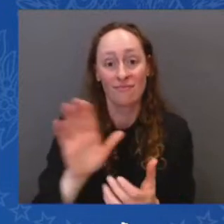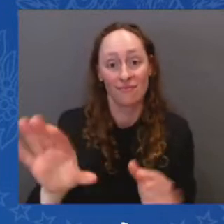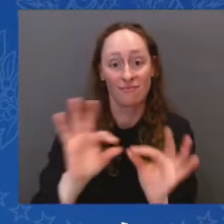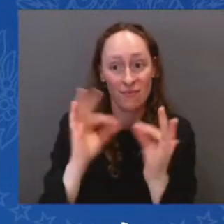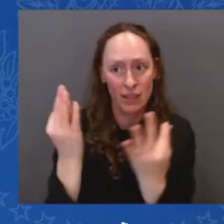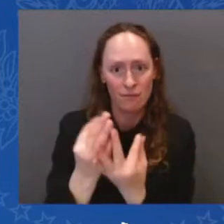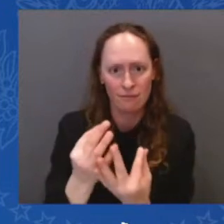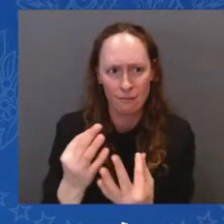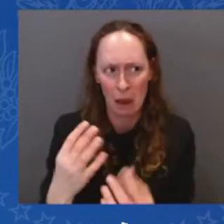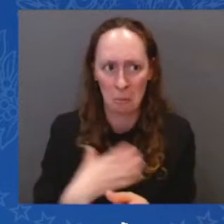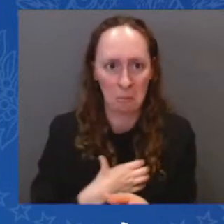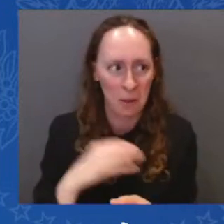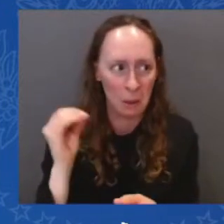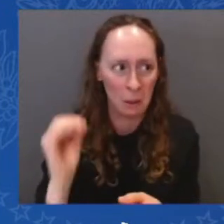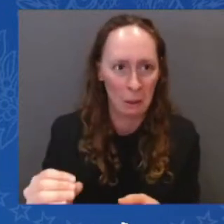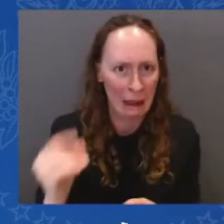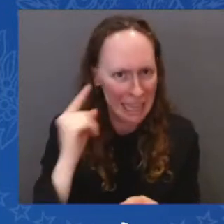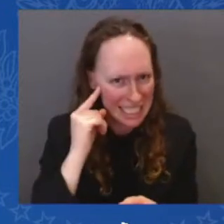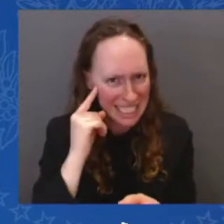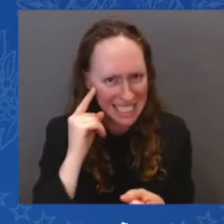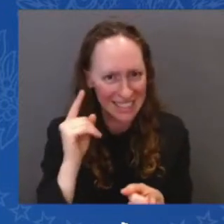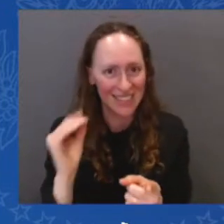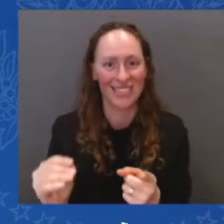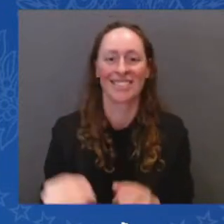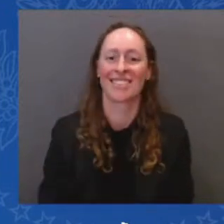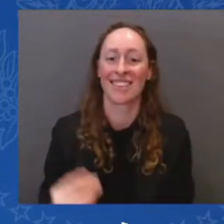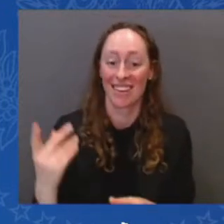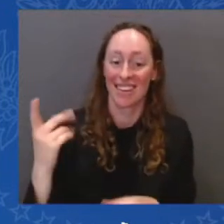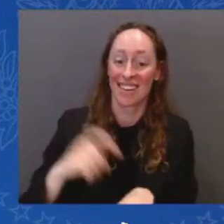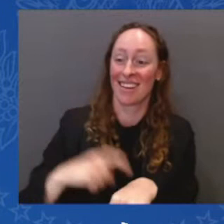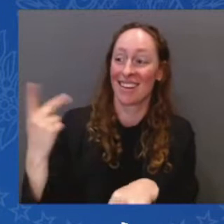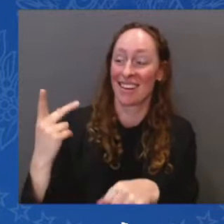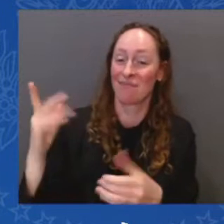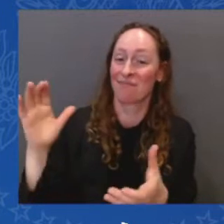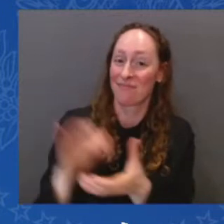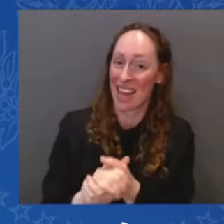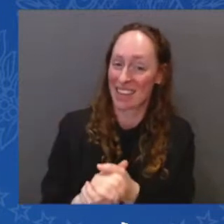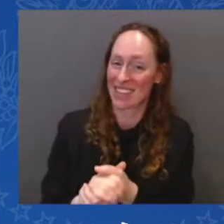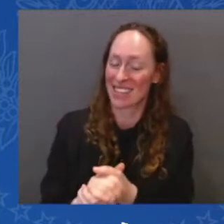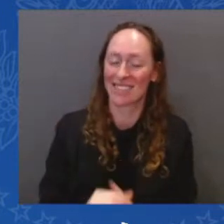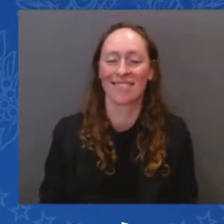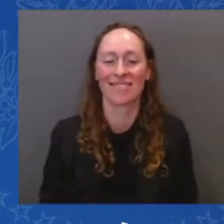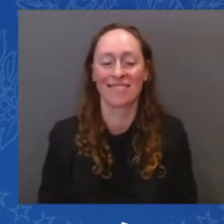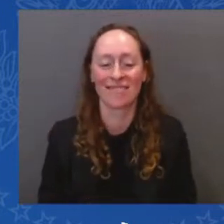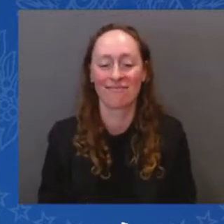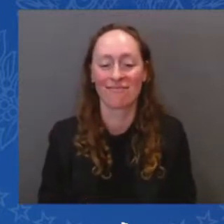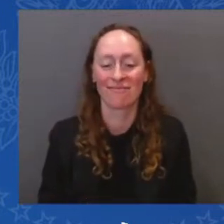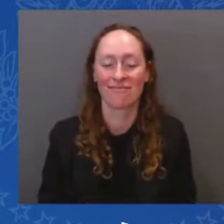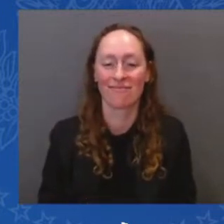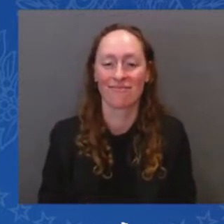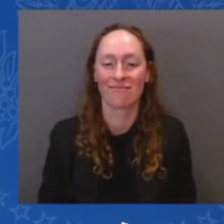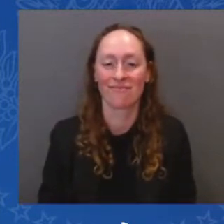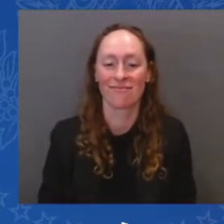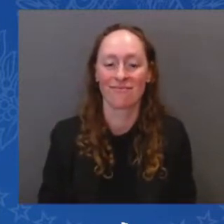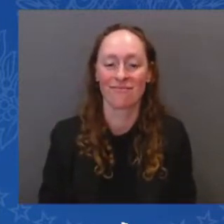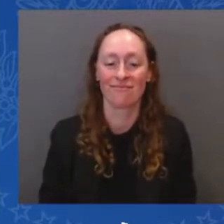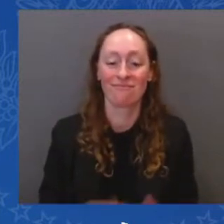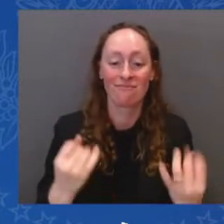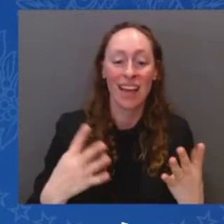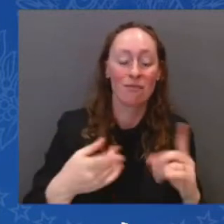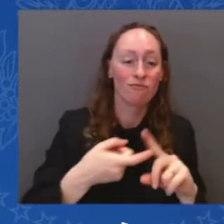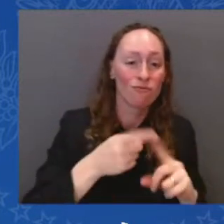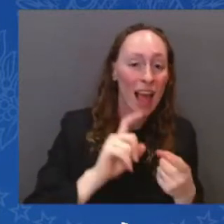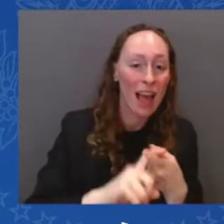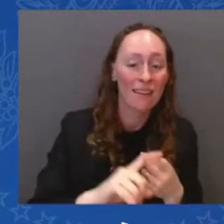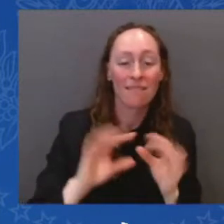blessed by the aunts, uncles, cousins, close friends, and mentors, many who are here today, who have supported me and played a